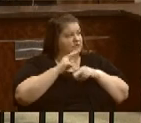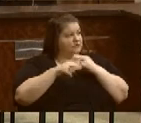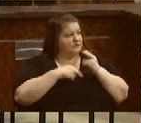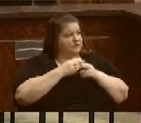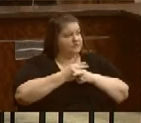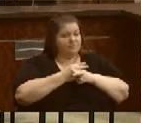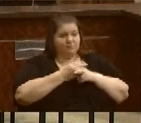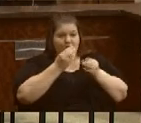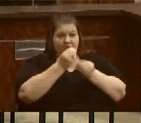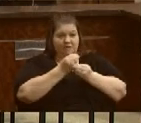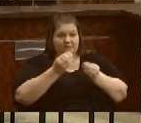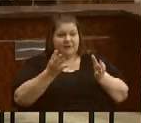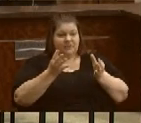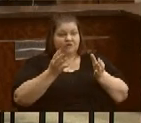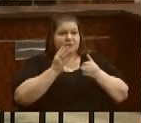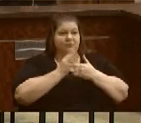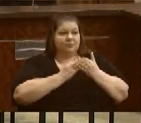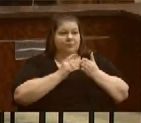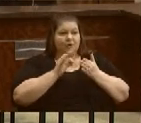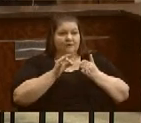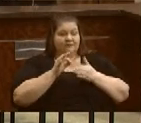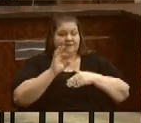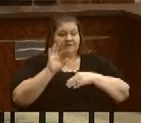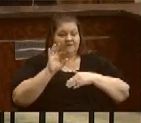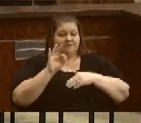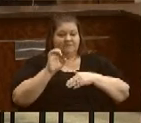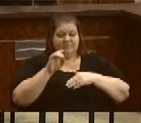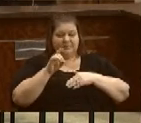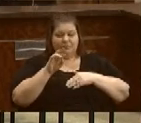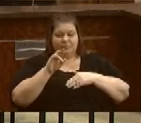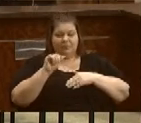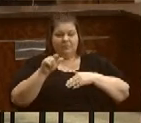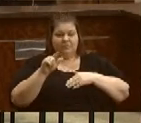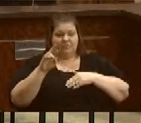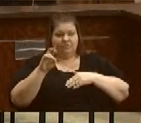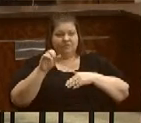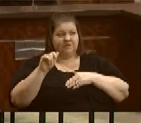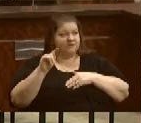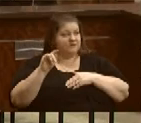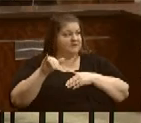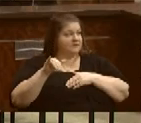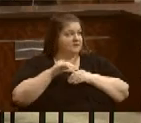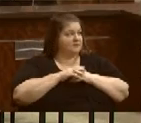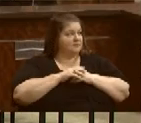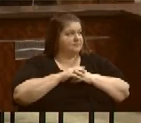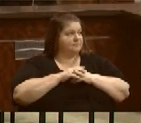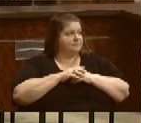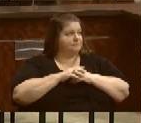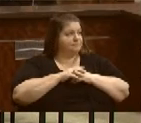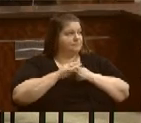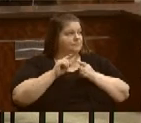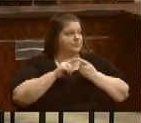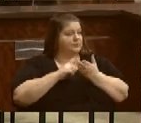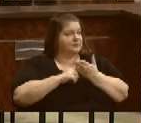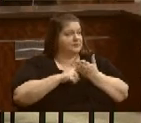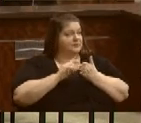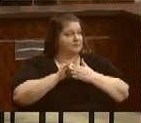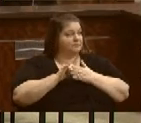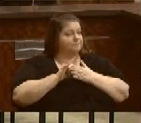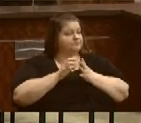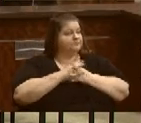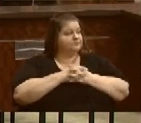unilateral proclamation on the part of Federal Realty that there would never be any desire to discuss that option in the future. So with that having been